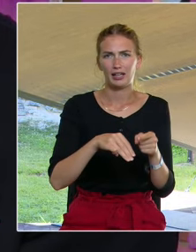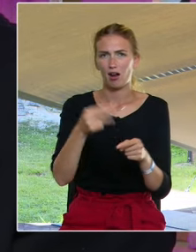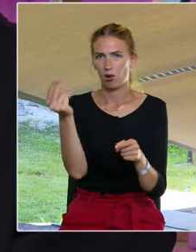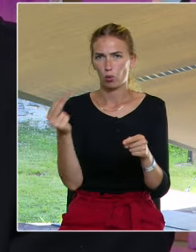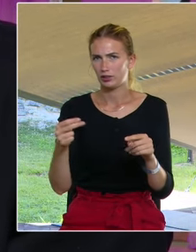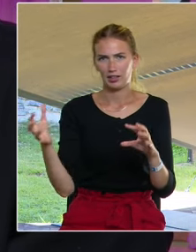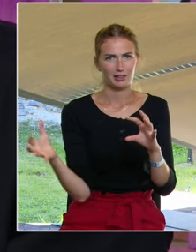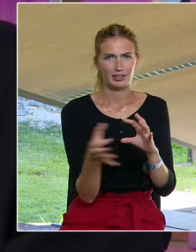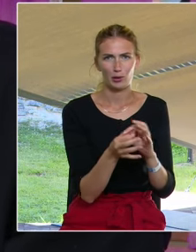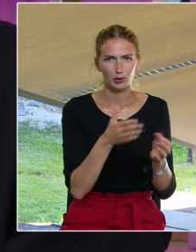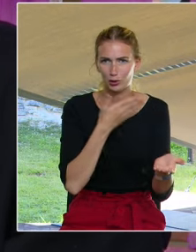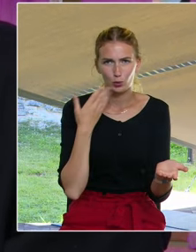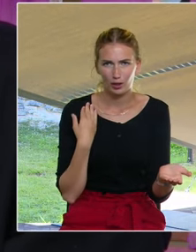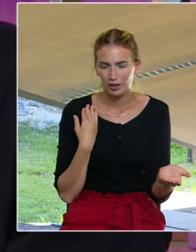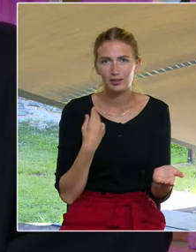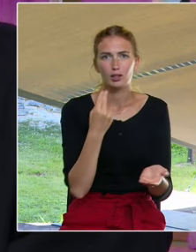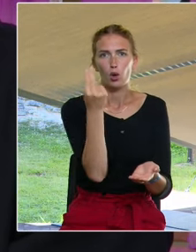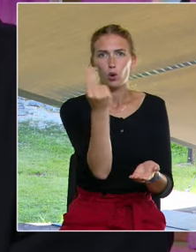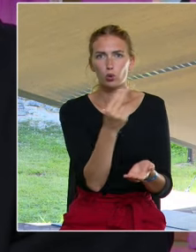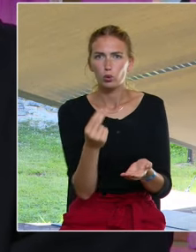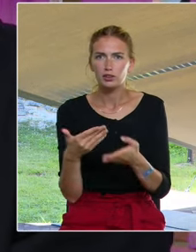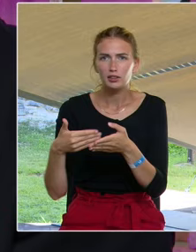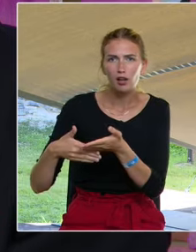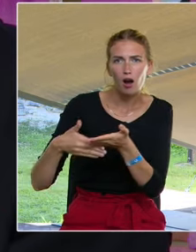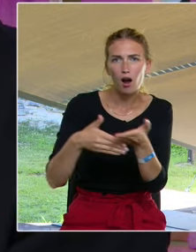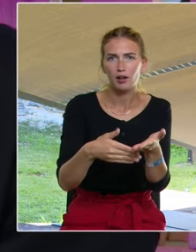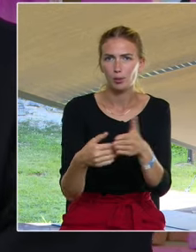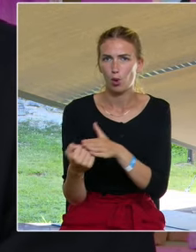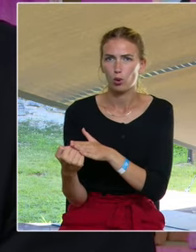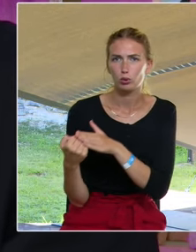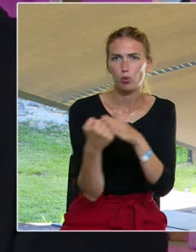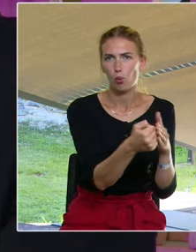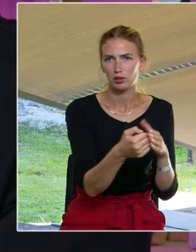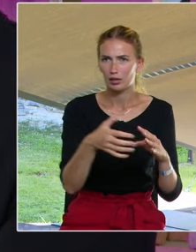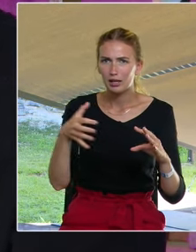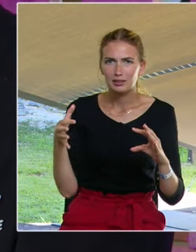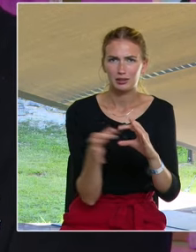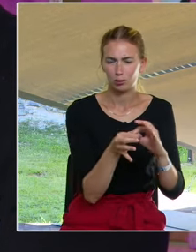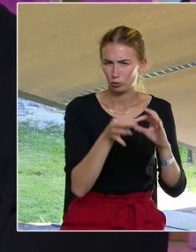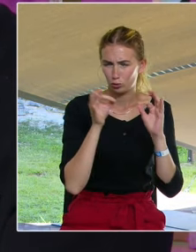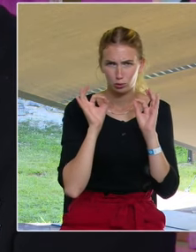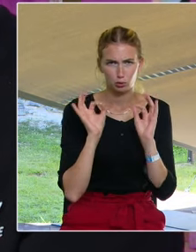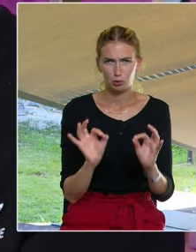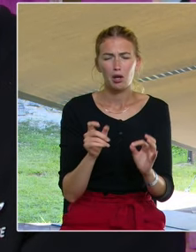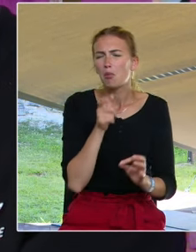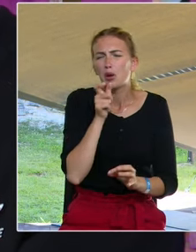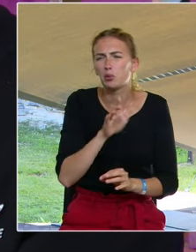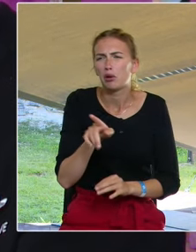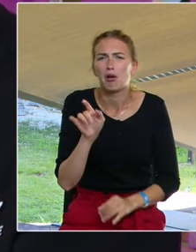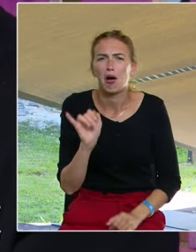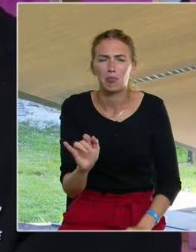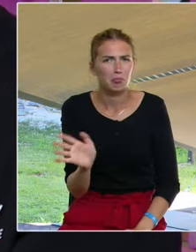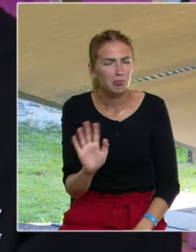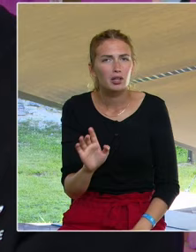not contributing or thoughtfully positioned in relation to art, and that's fine. I'm not saying they're worse. It's just that